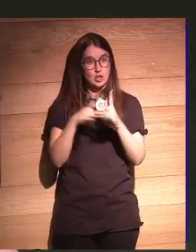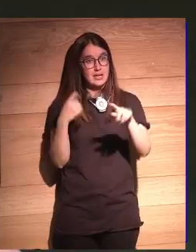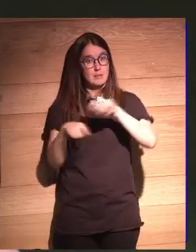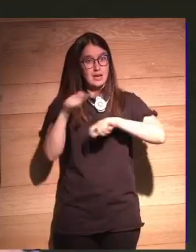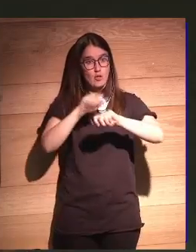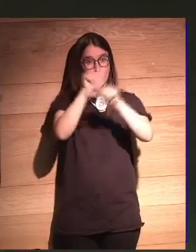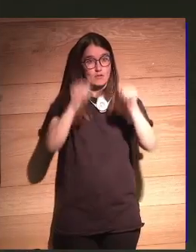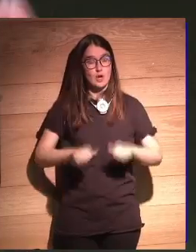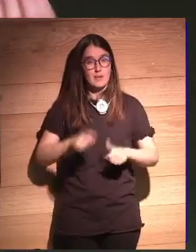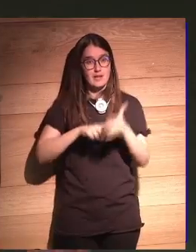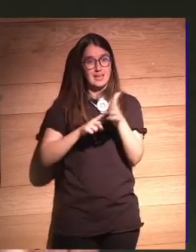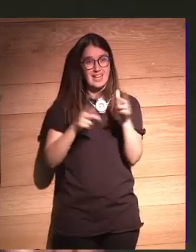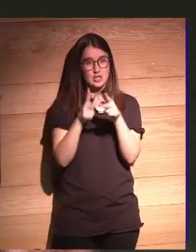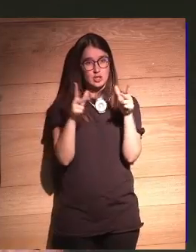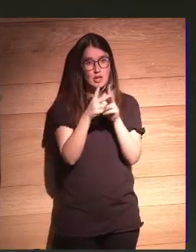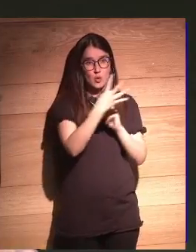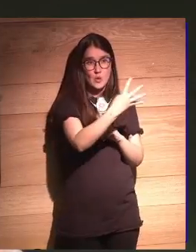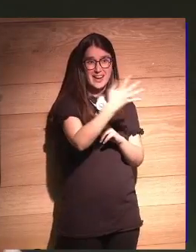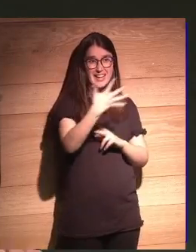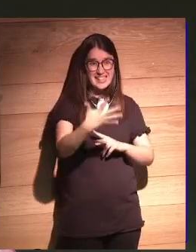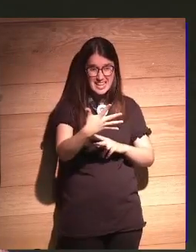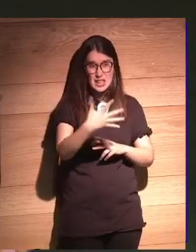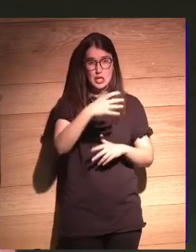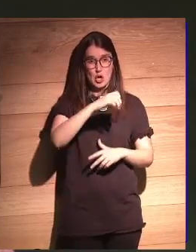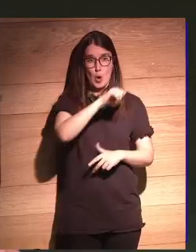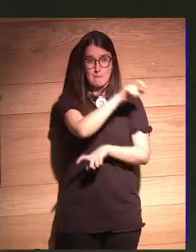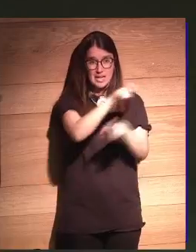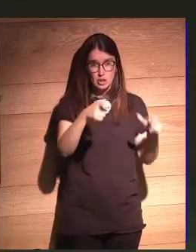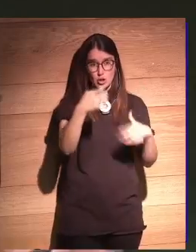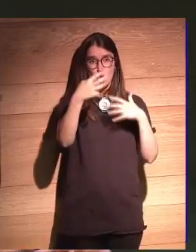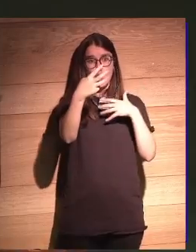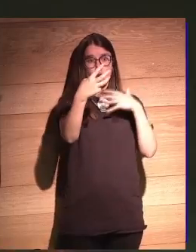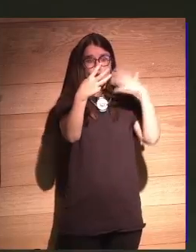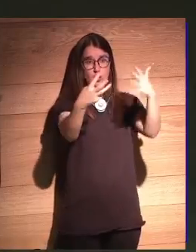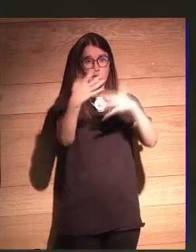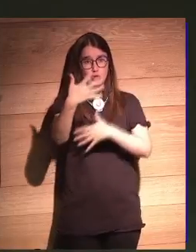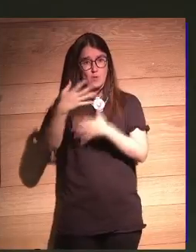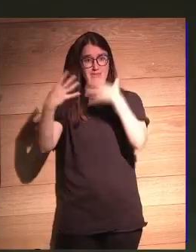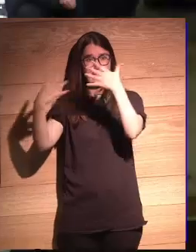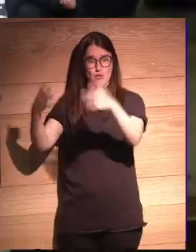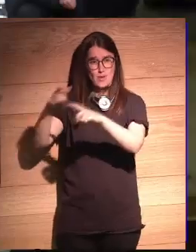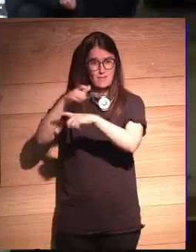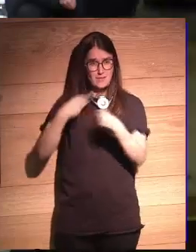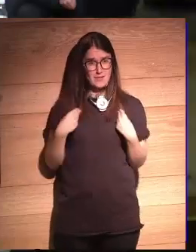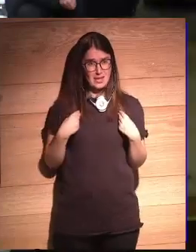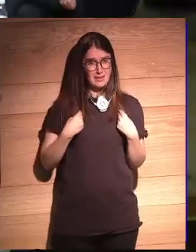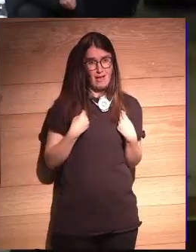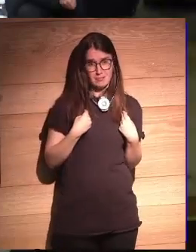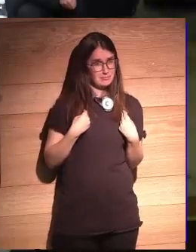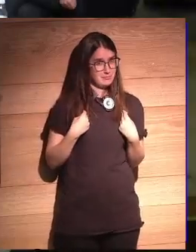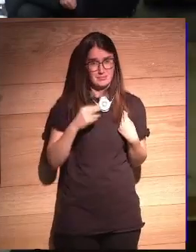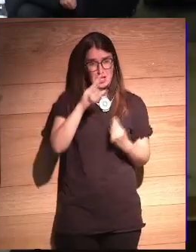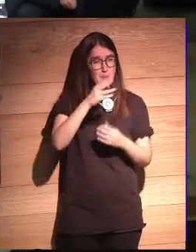800-something empty houses as social rent. 45 people with